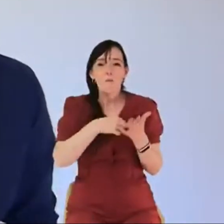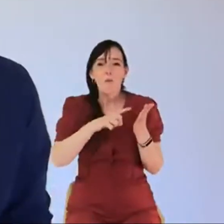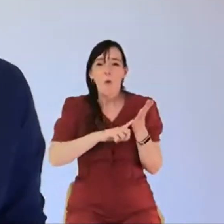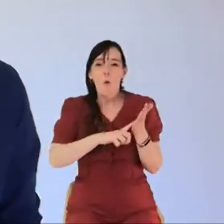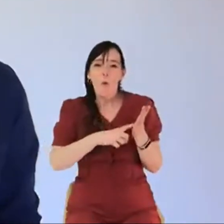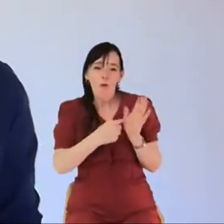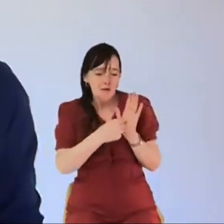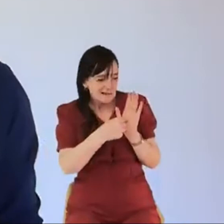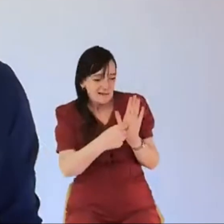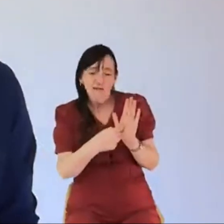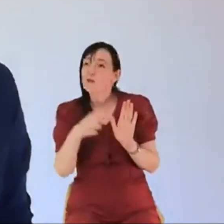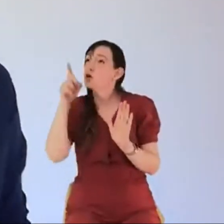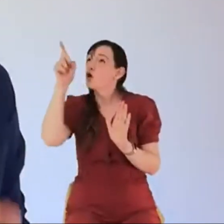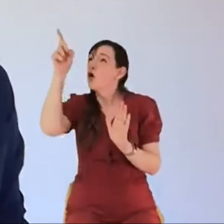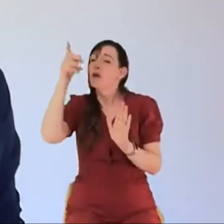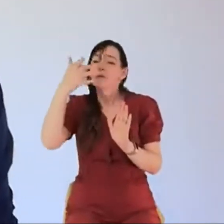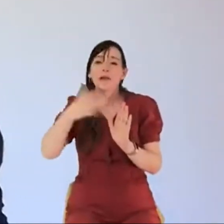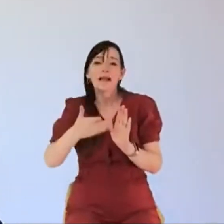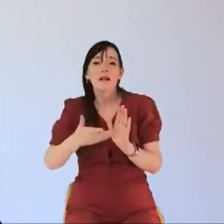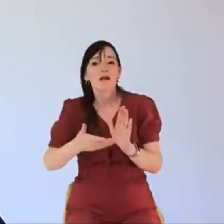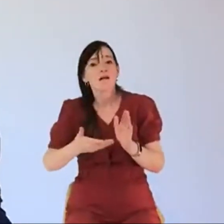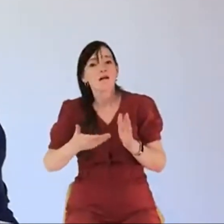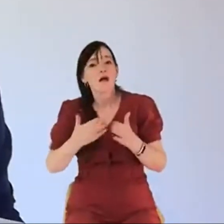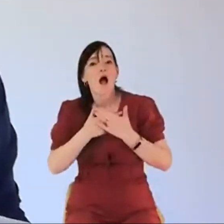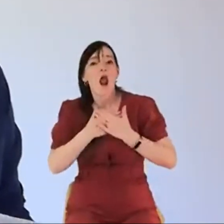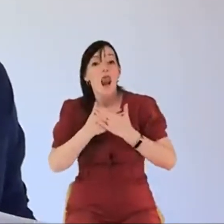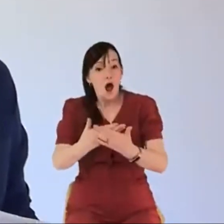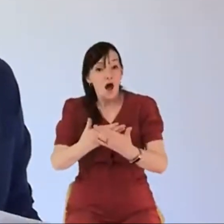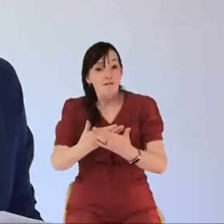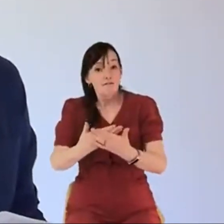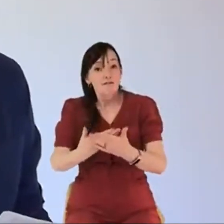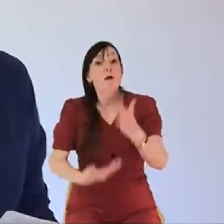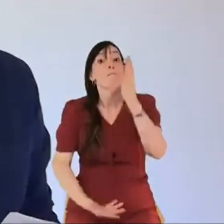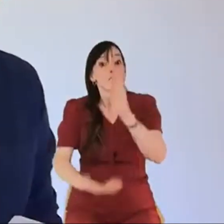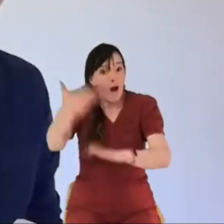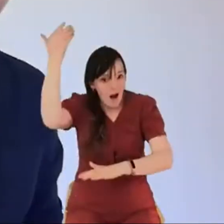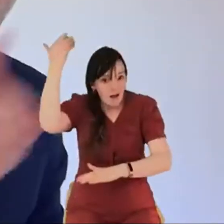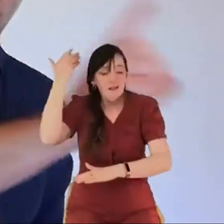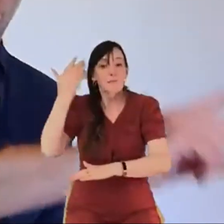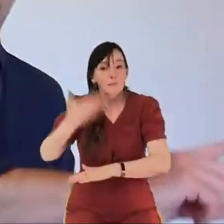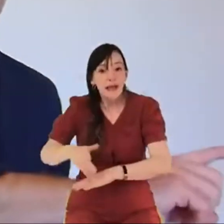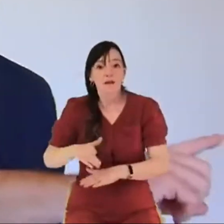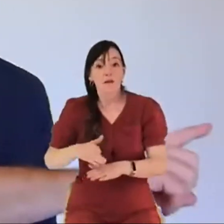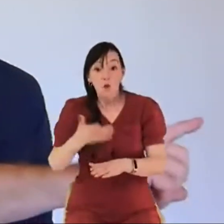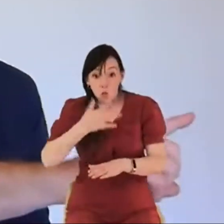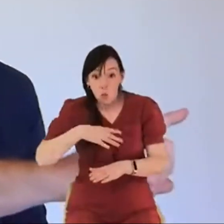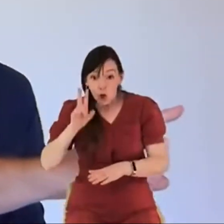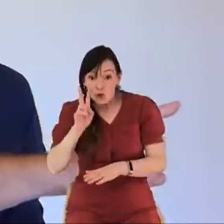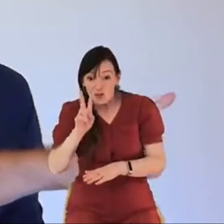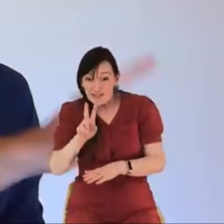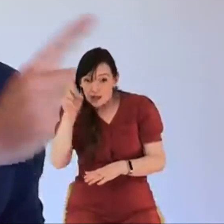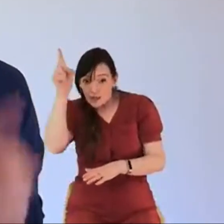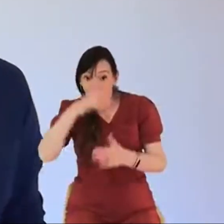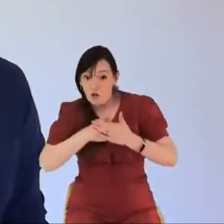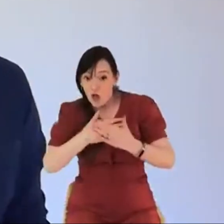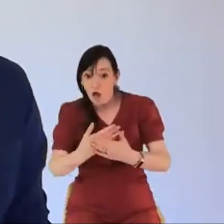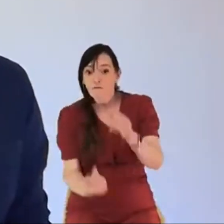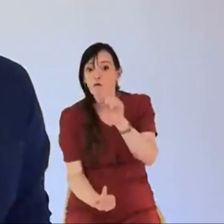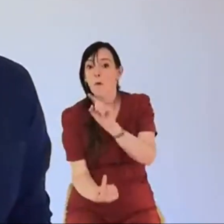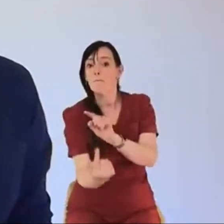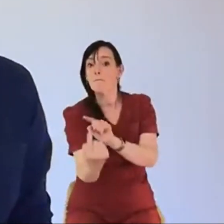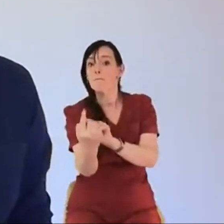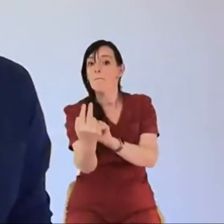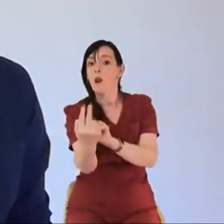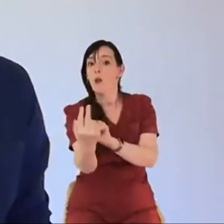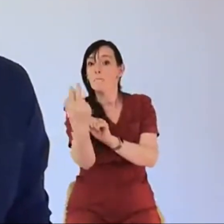loved us past tense you want to know how much god loves you look back to the cross